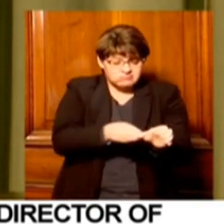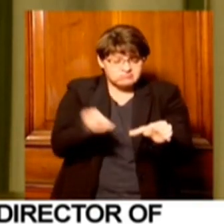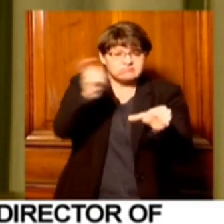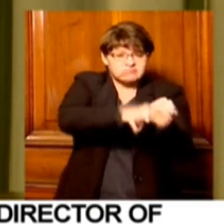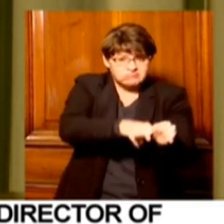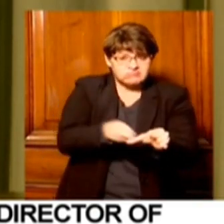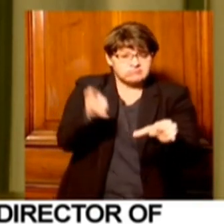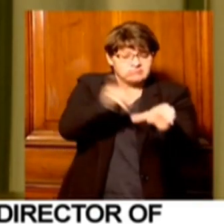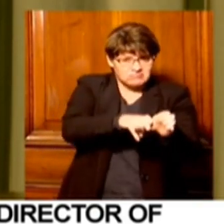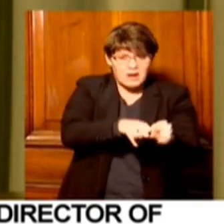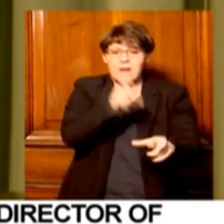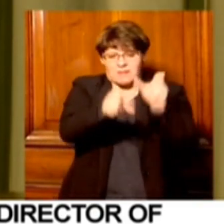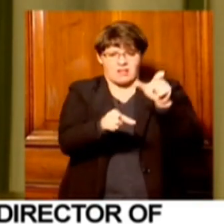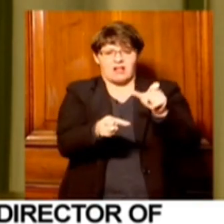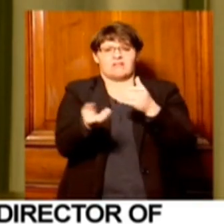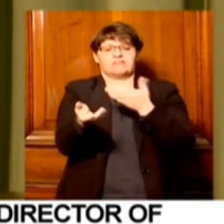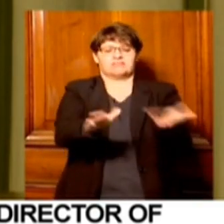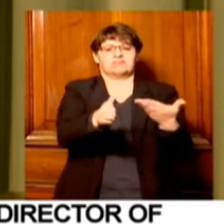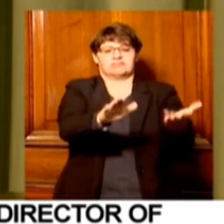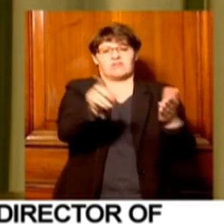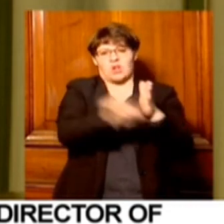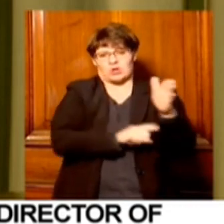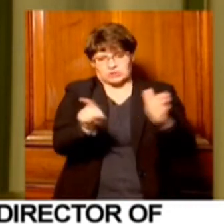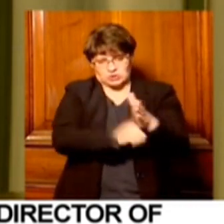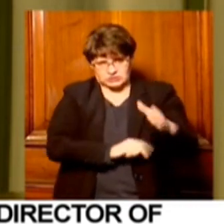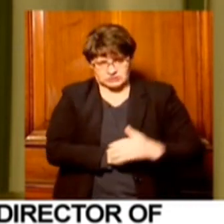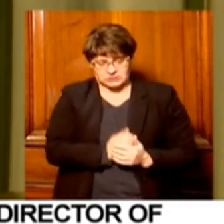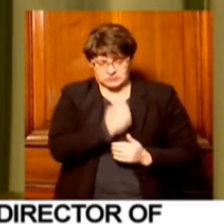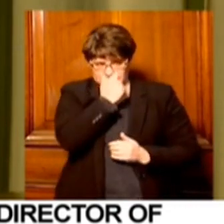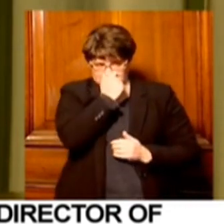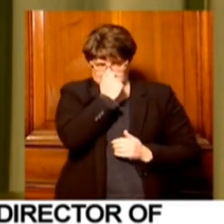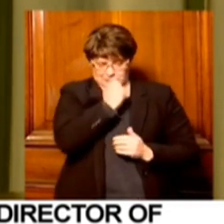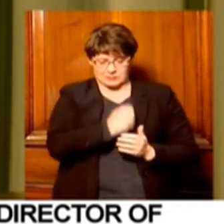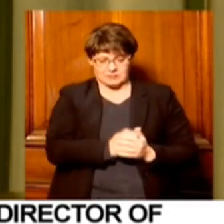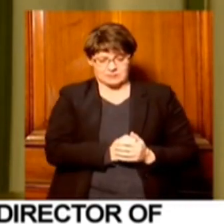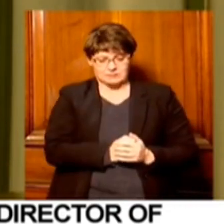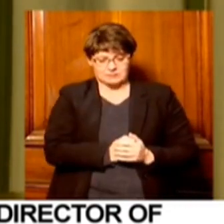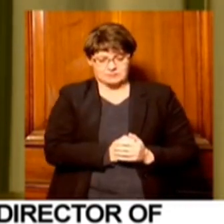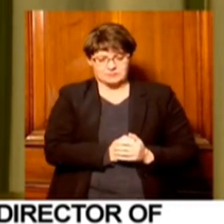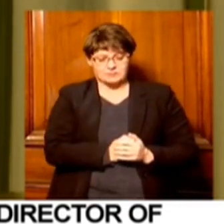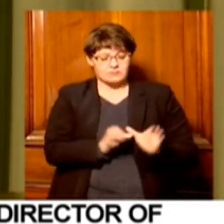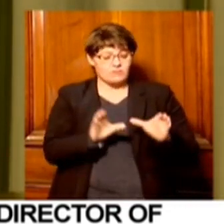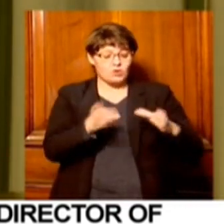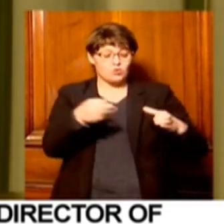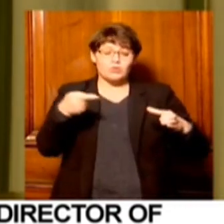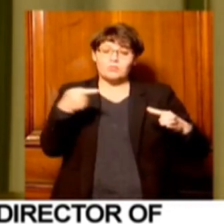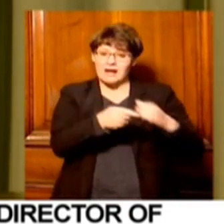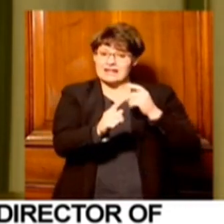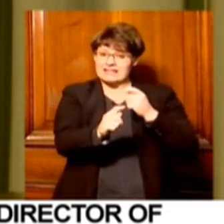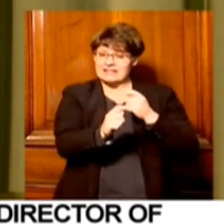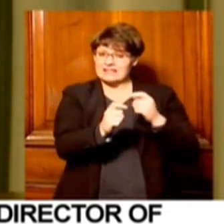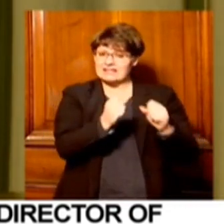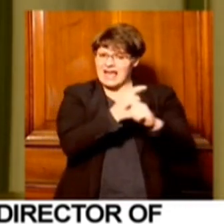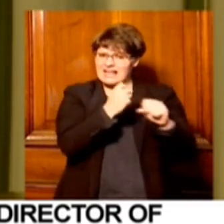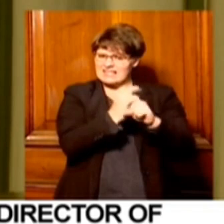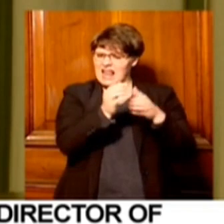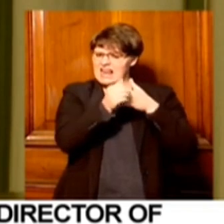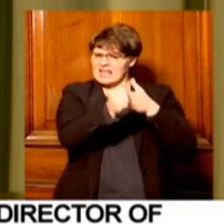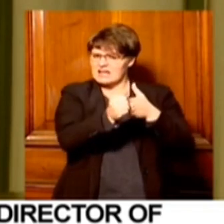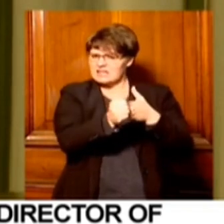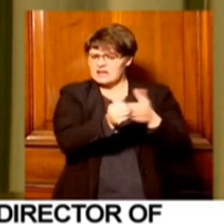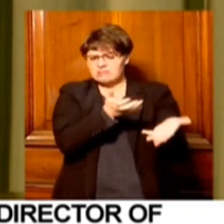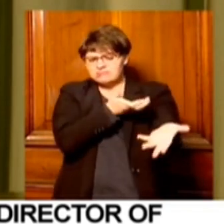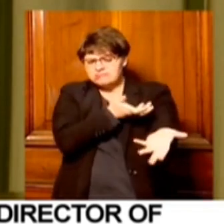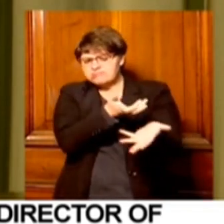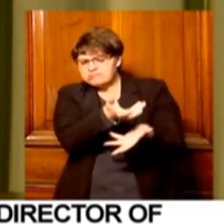incur. We engaged with the taxi industry leadership in good faith,